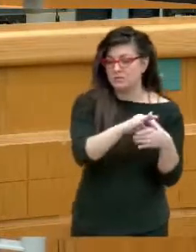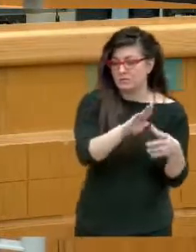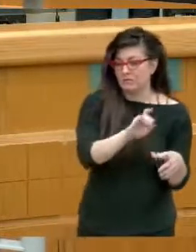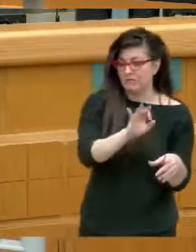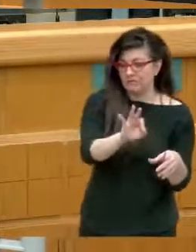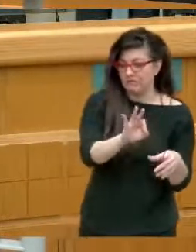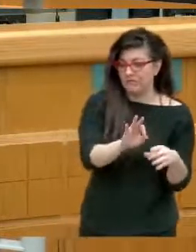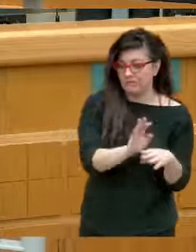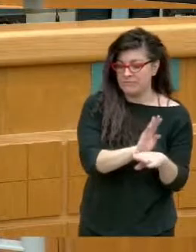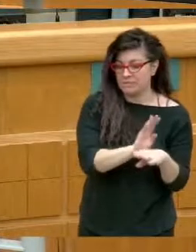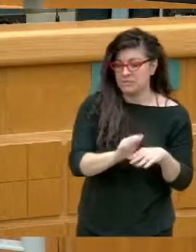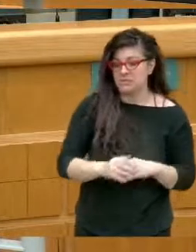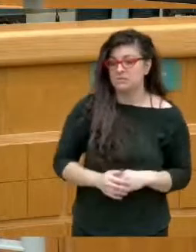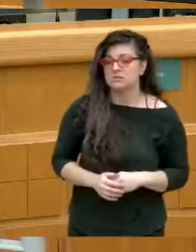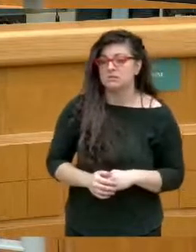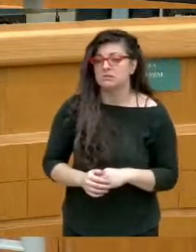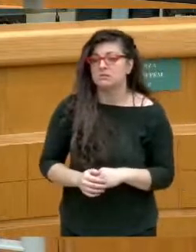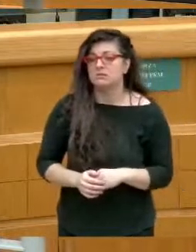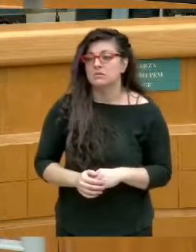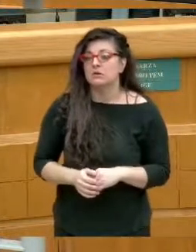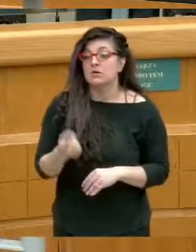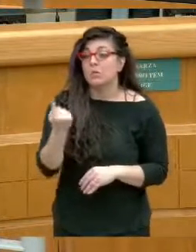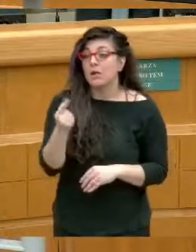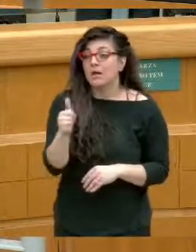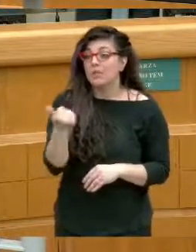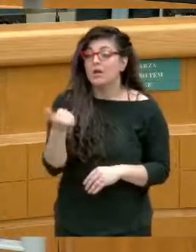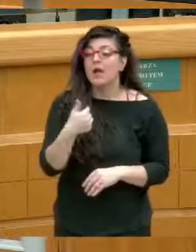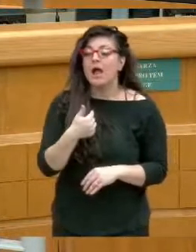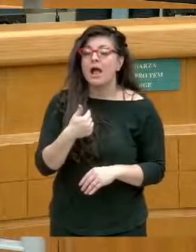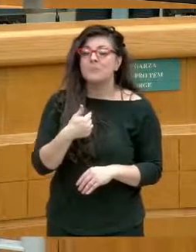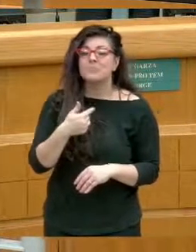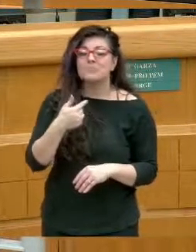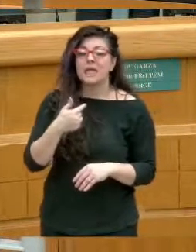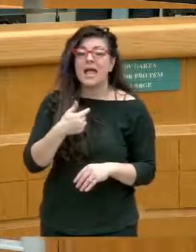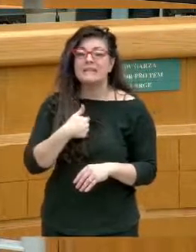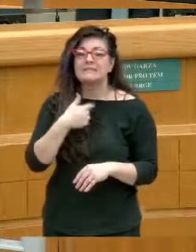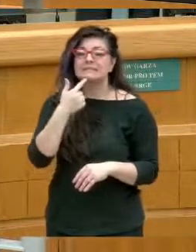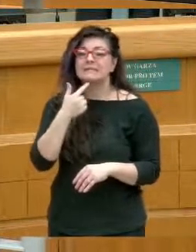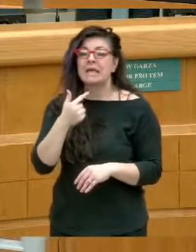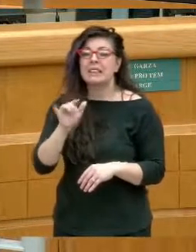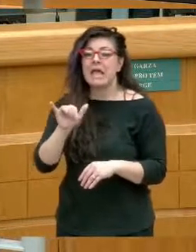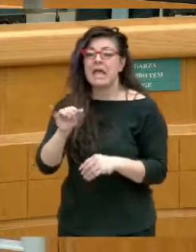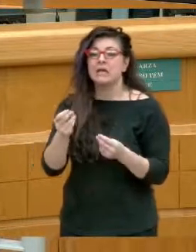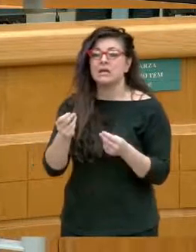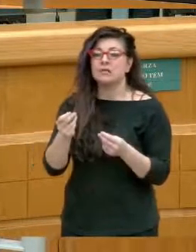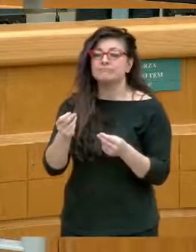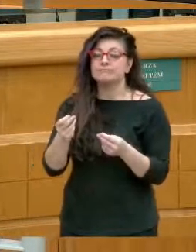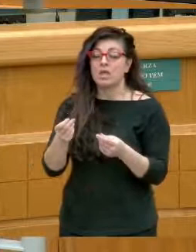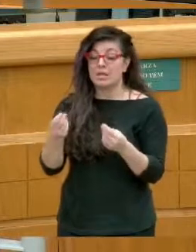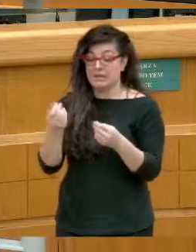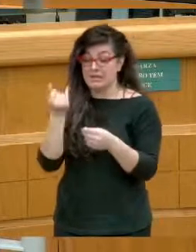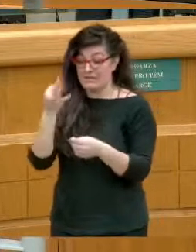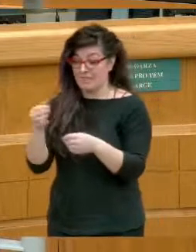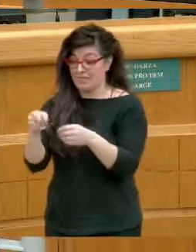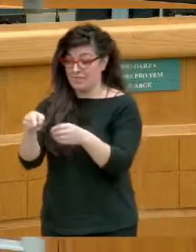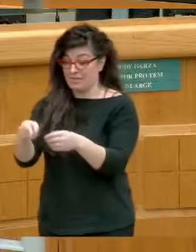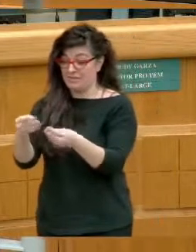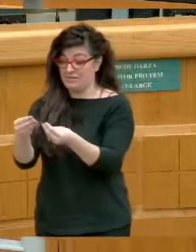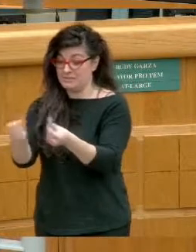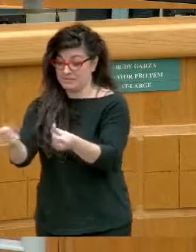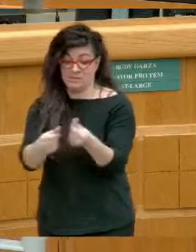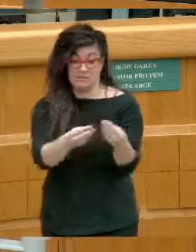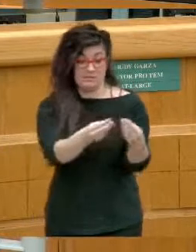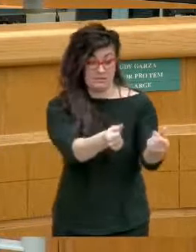One thing that I want to point out is why I'm saying a blip is that if a large proportion of our positives